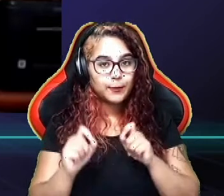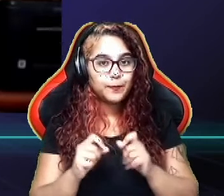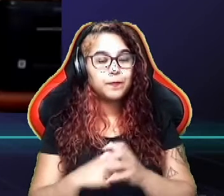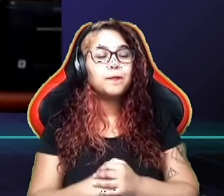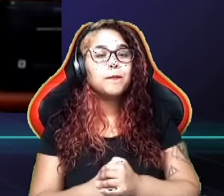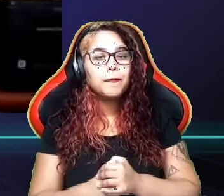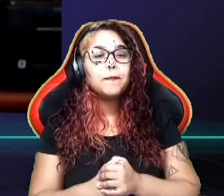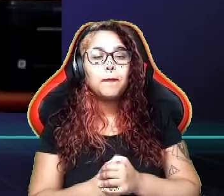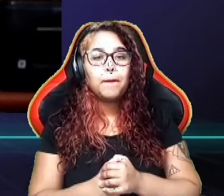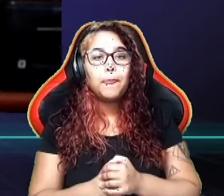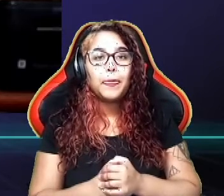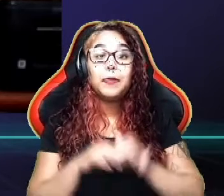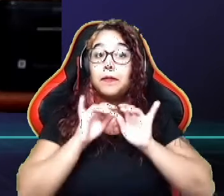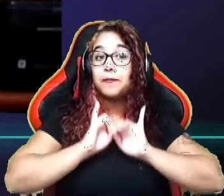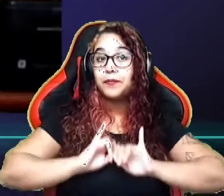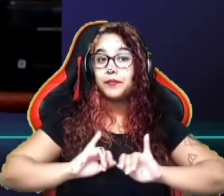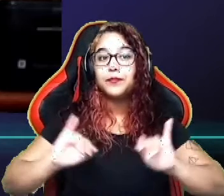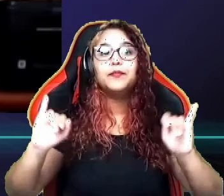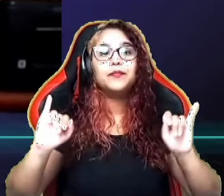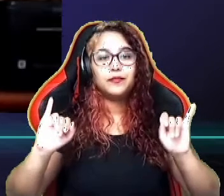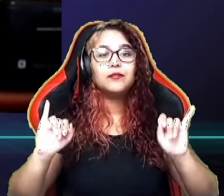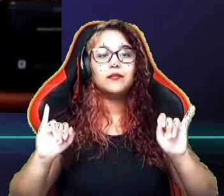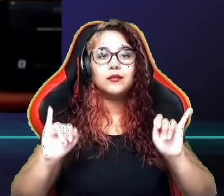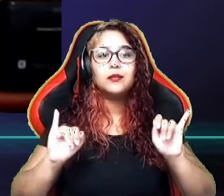we had a national launch.